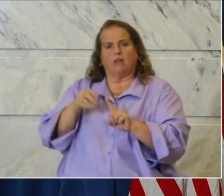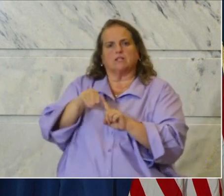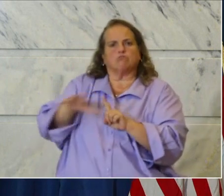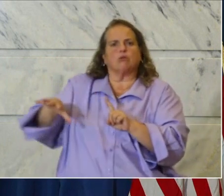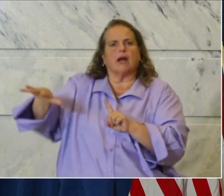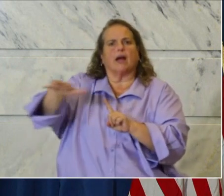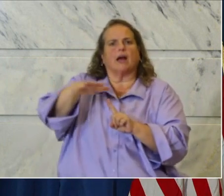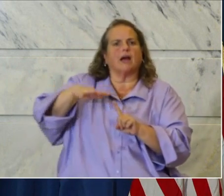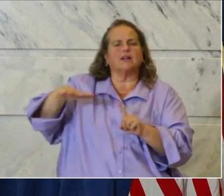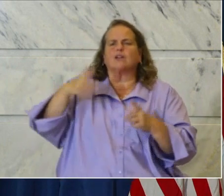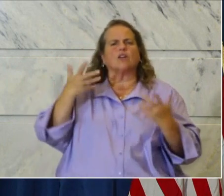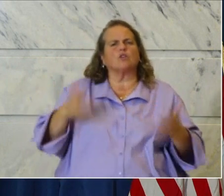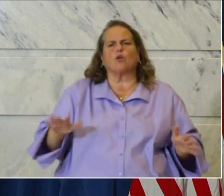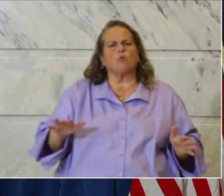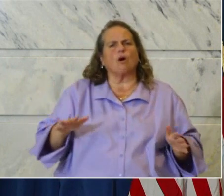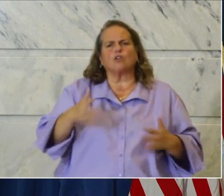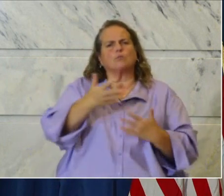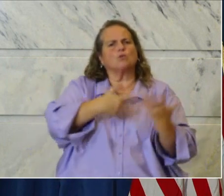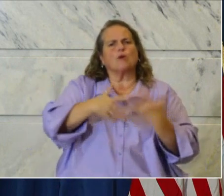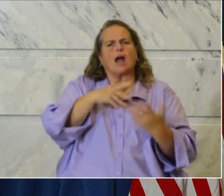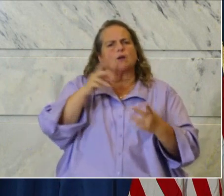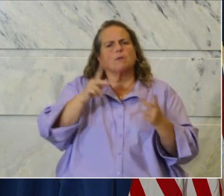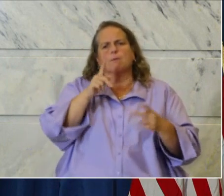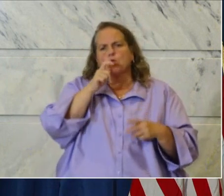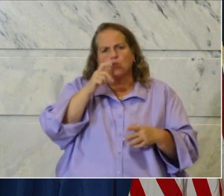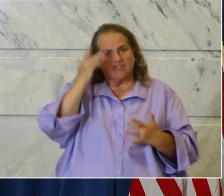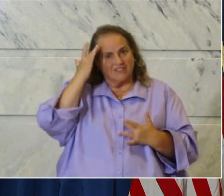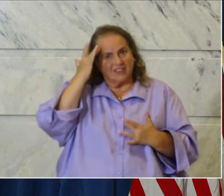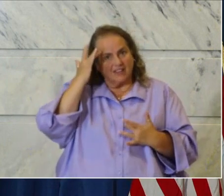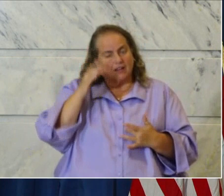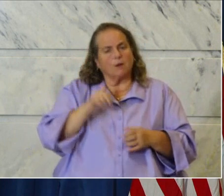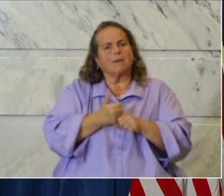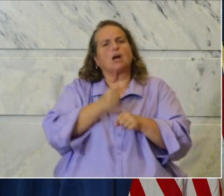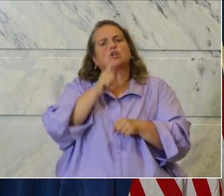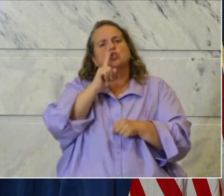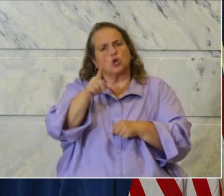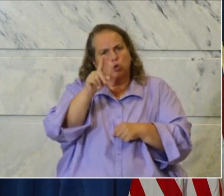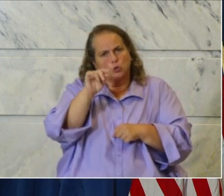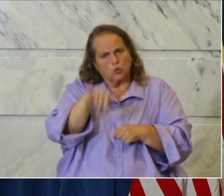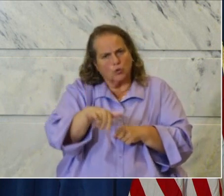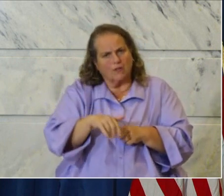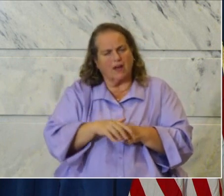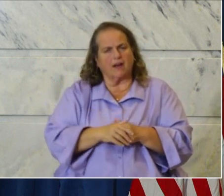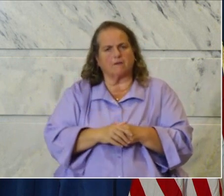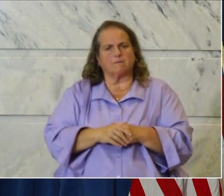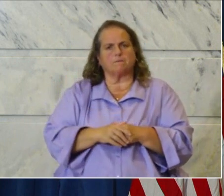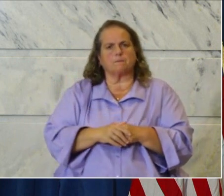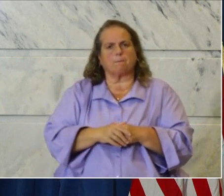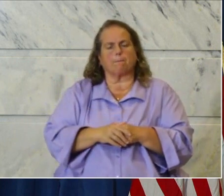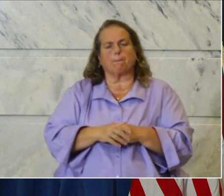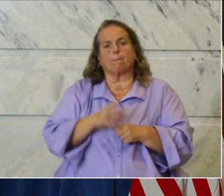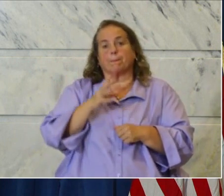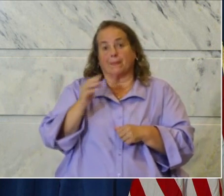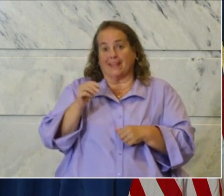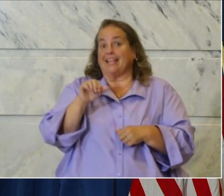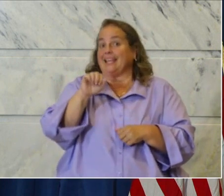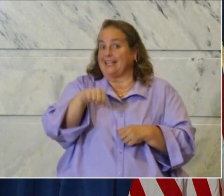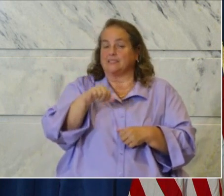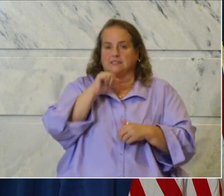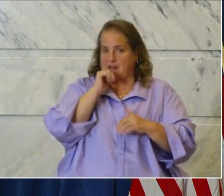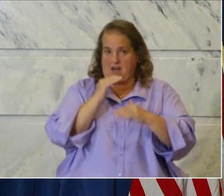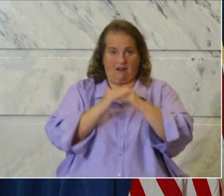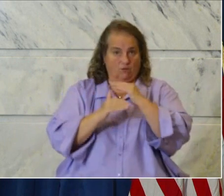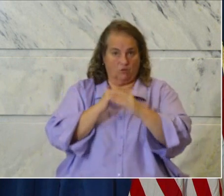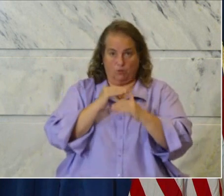virus knowing they were around a lot of people. Let's make sure that we do that. And yes, it's not comfortable,